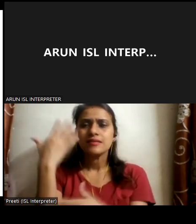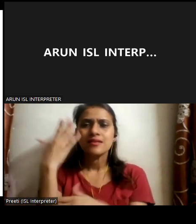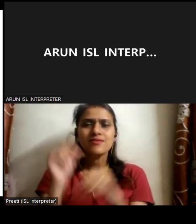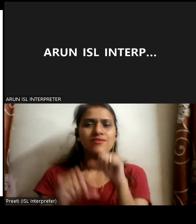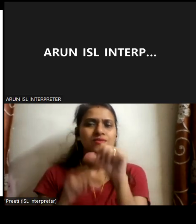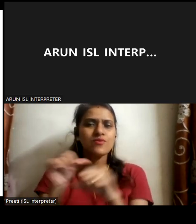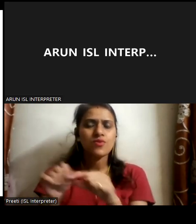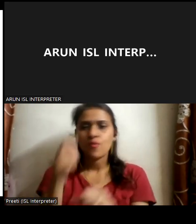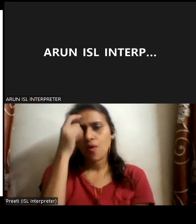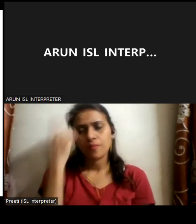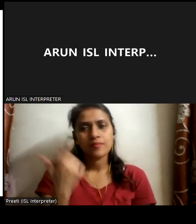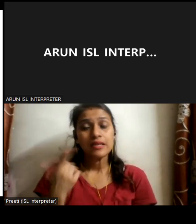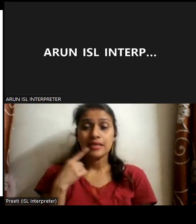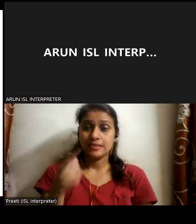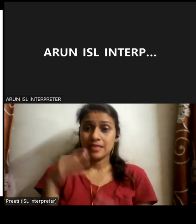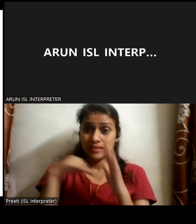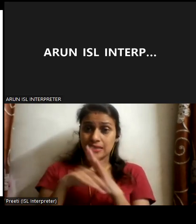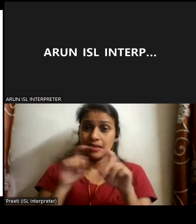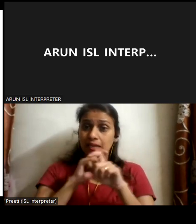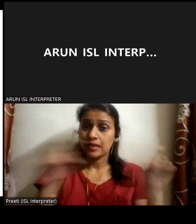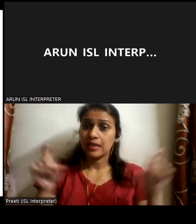is clearly mentioned